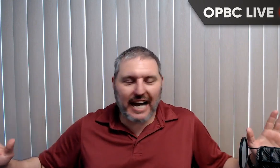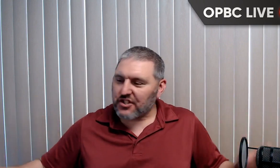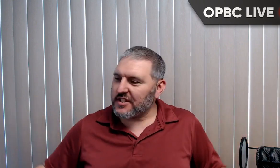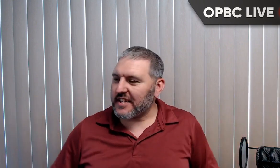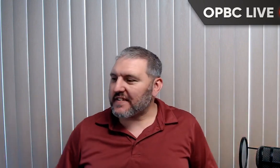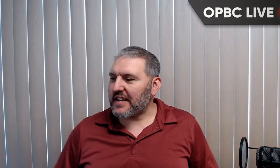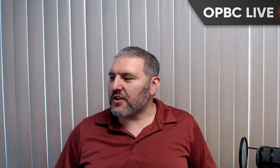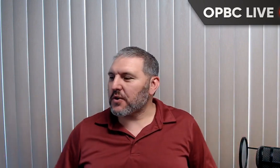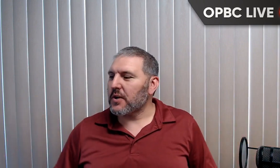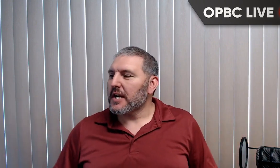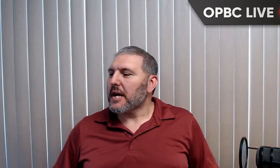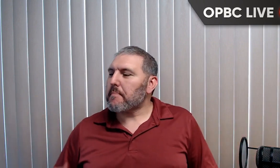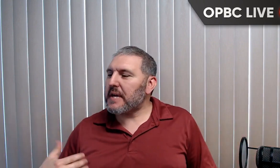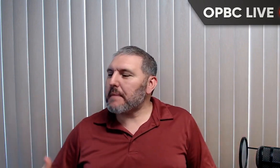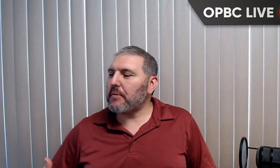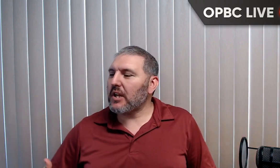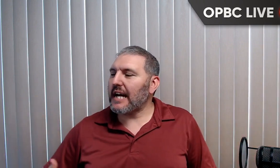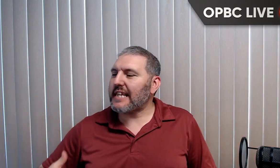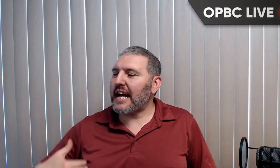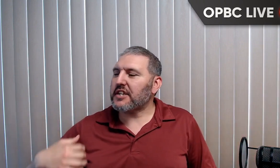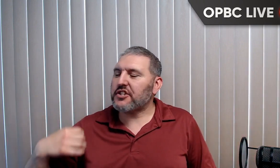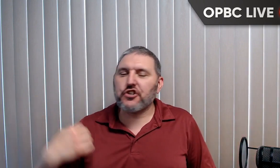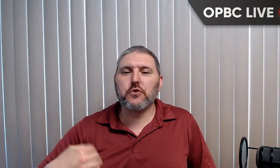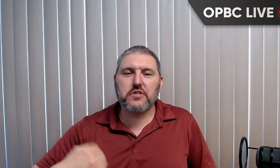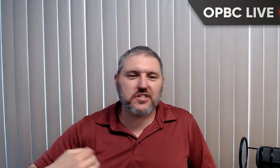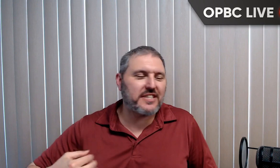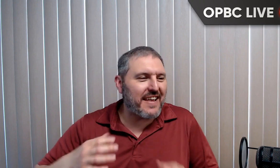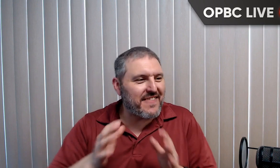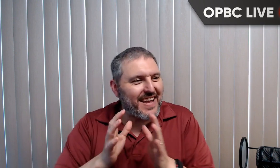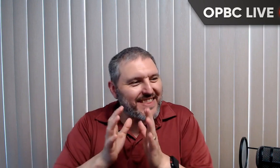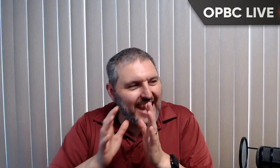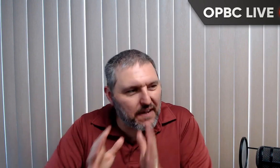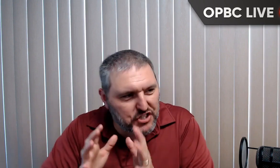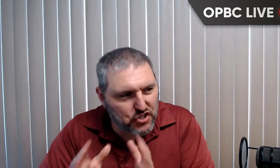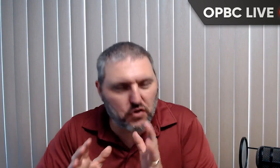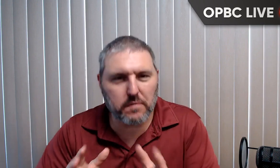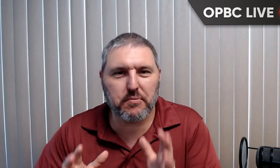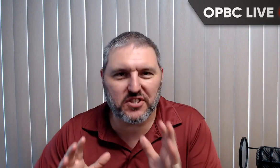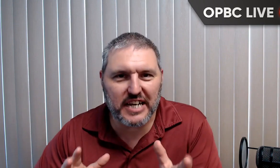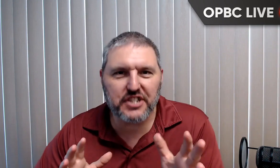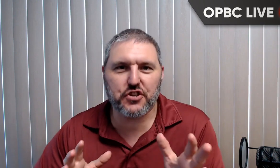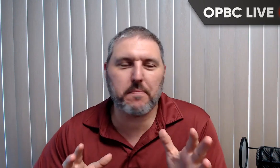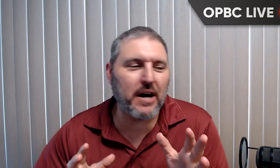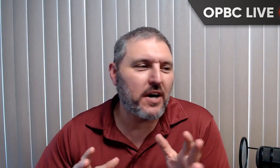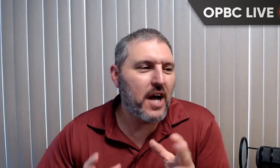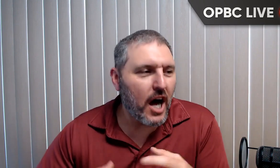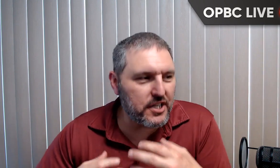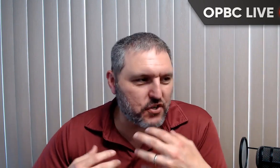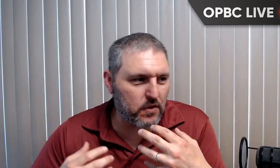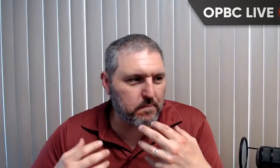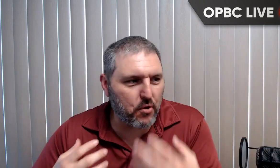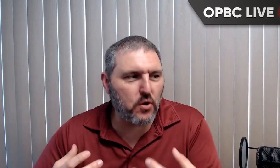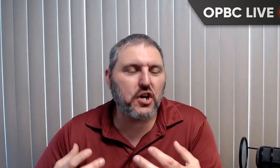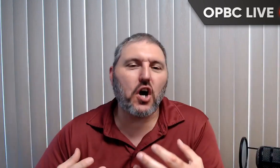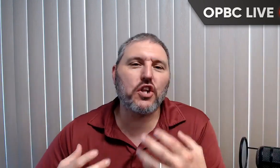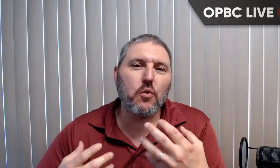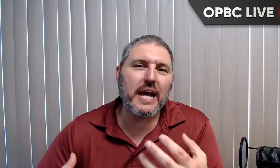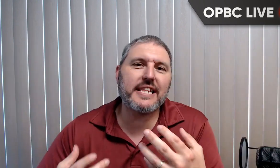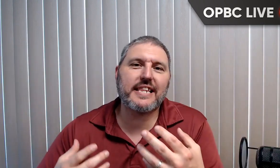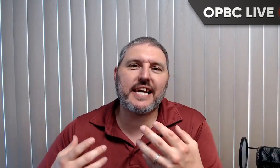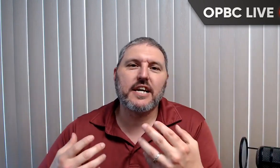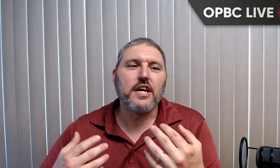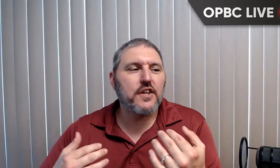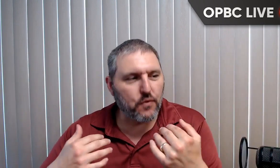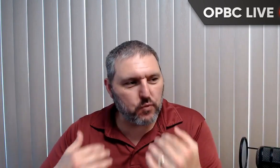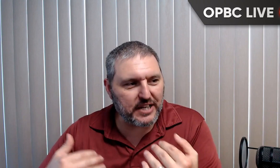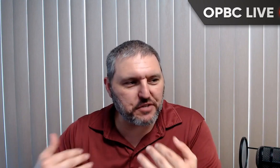deliberate actions that they do. People like that they have a certain procedure about a certain protocol and the way